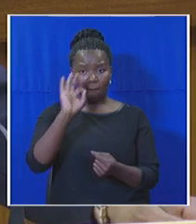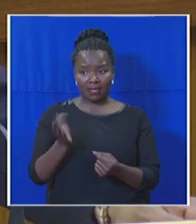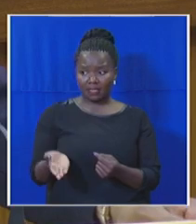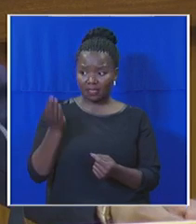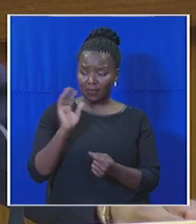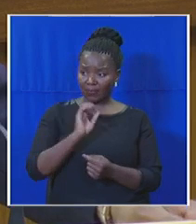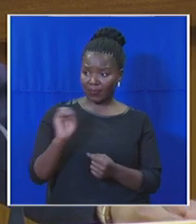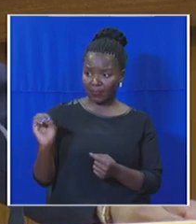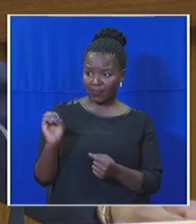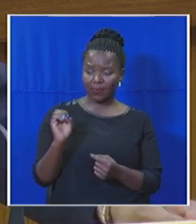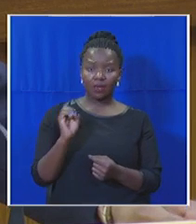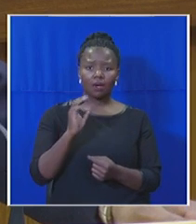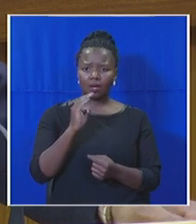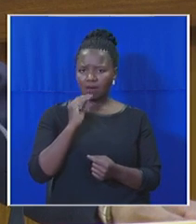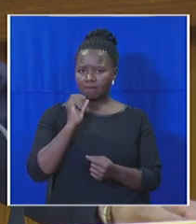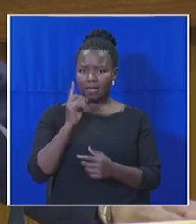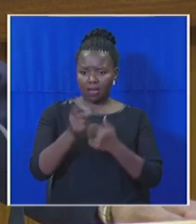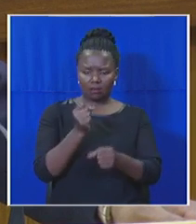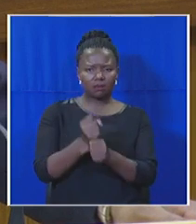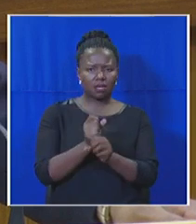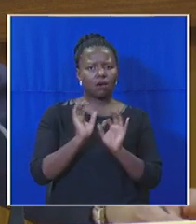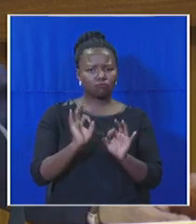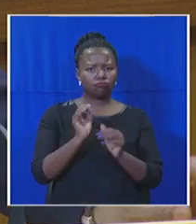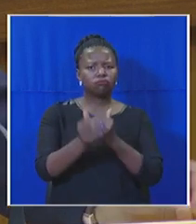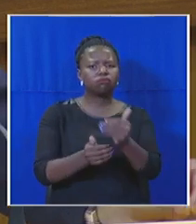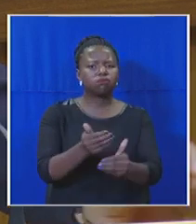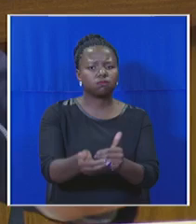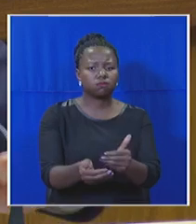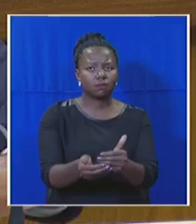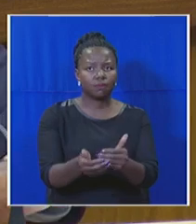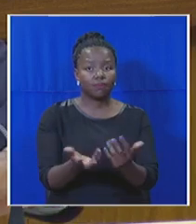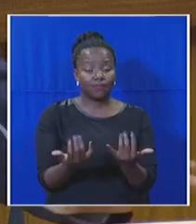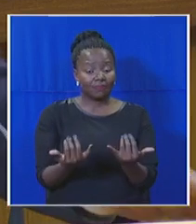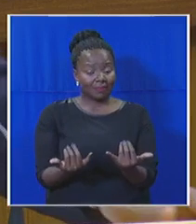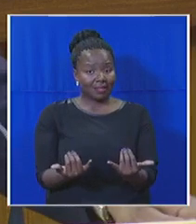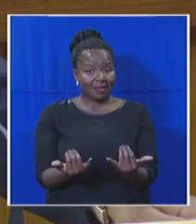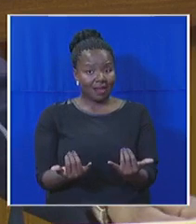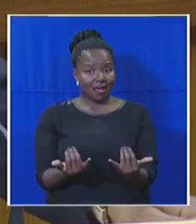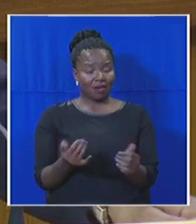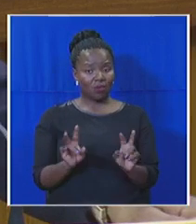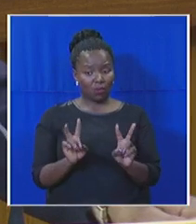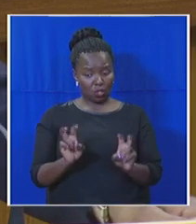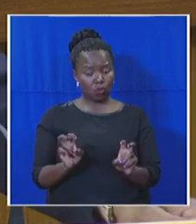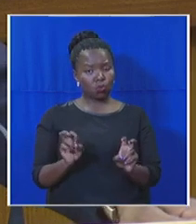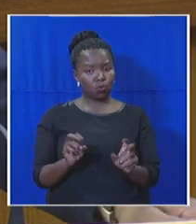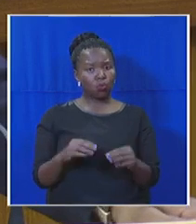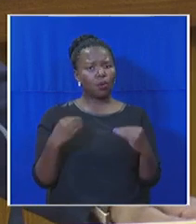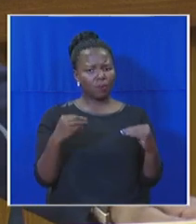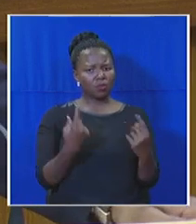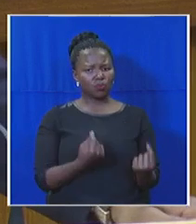of schools next year. And that matter is being handled, and I think the Minister